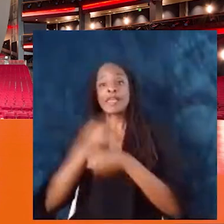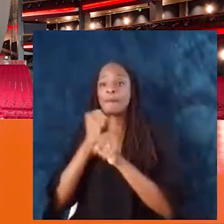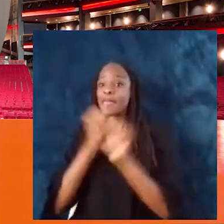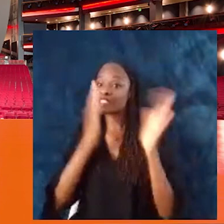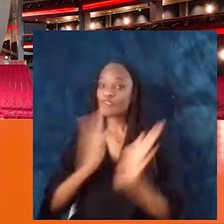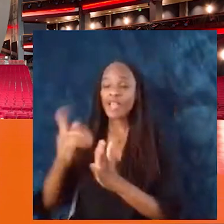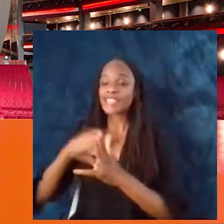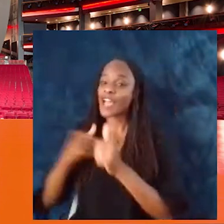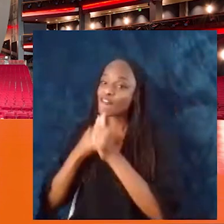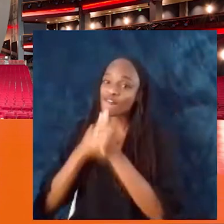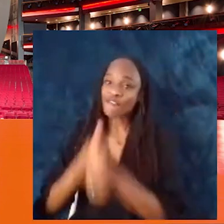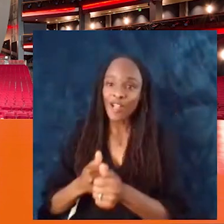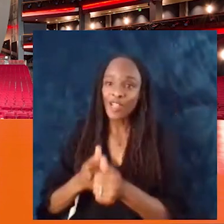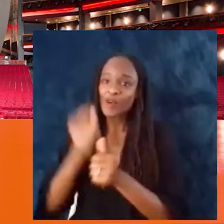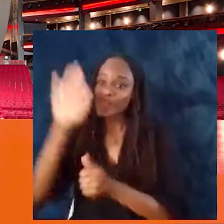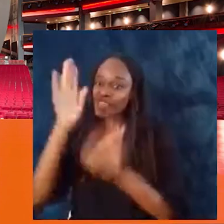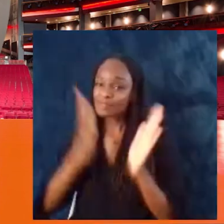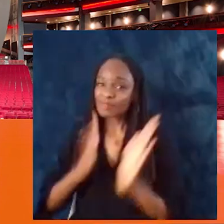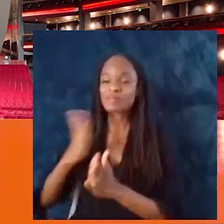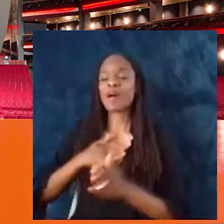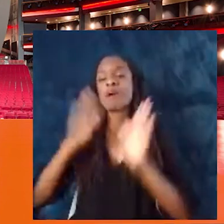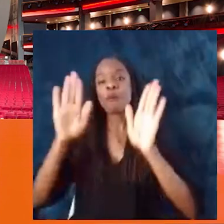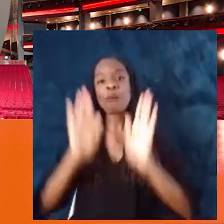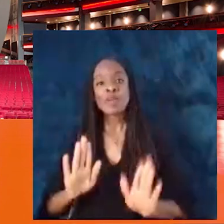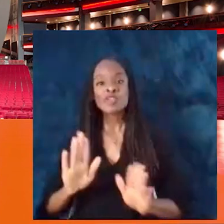it. My wonderful producer and director,